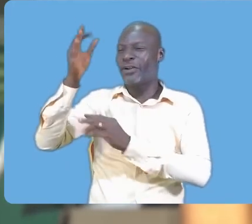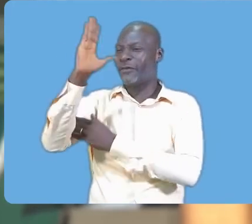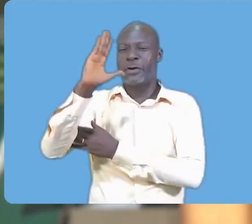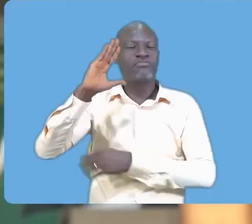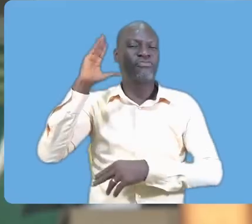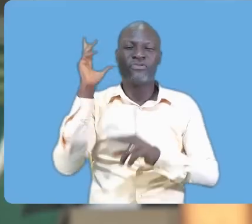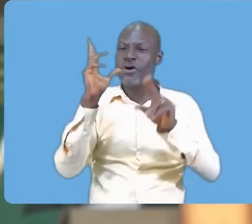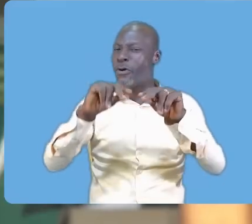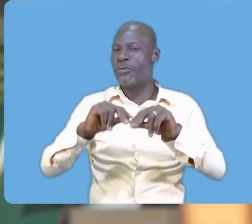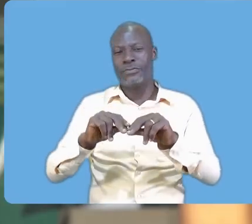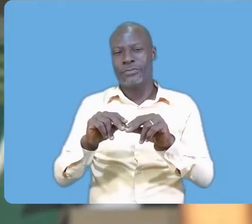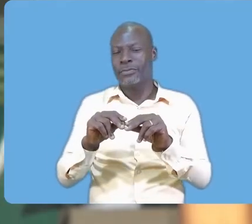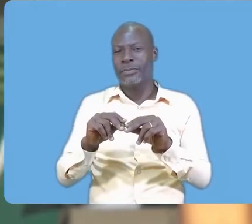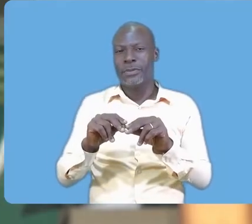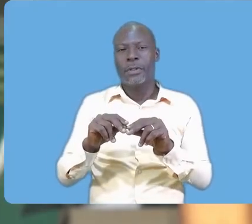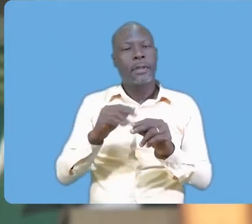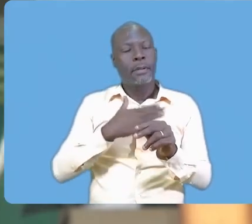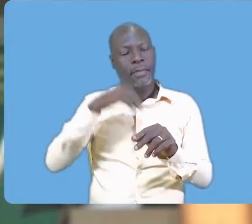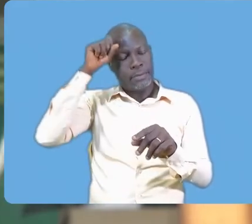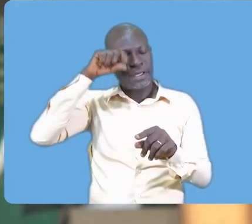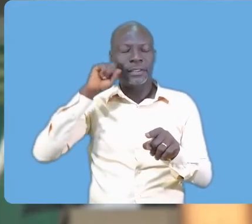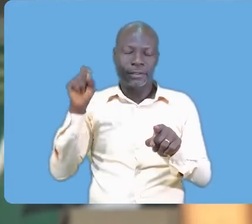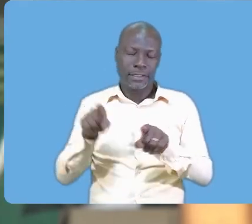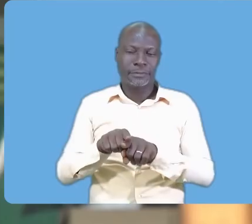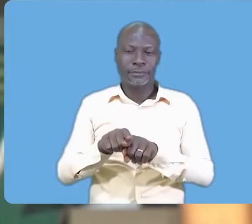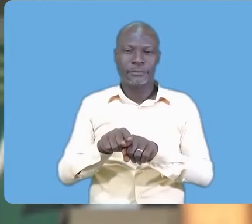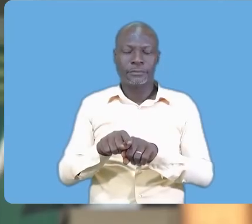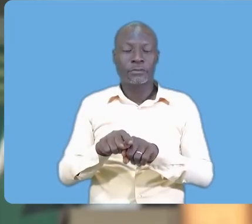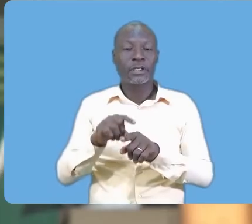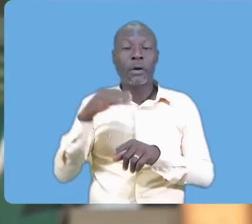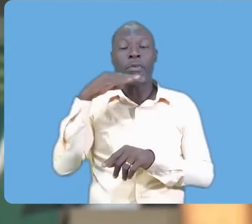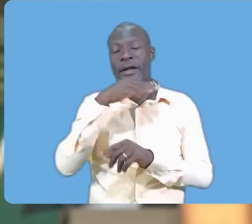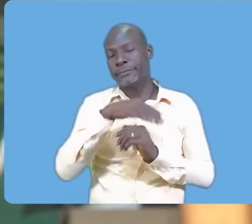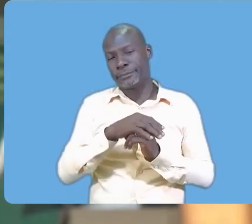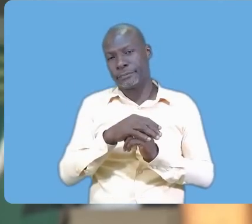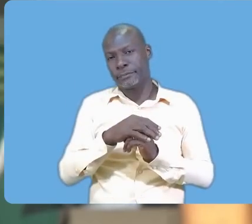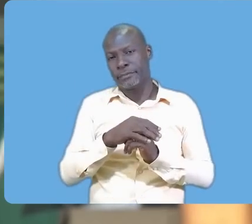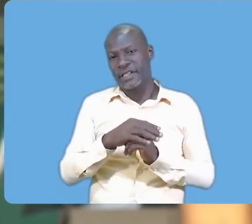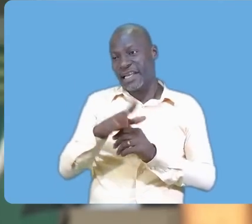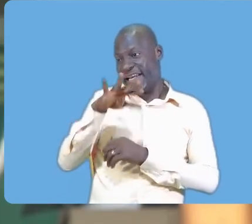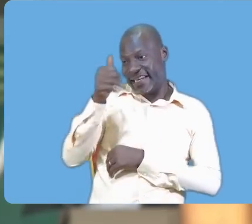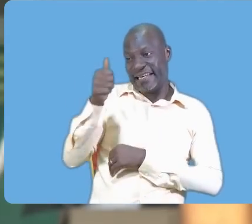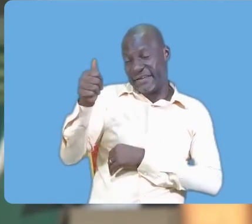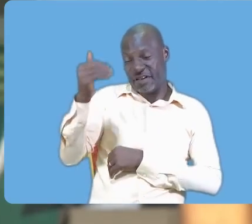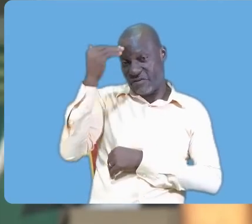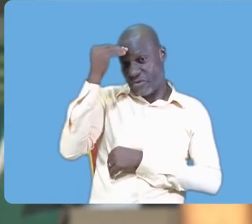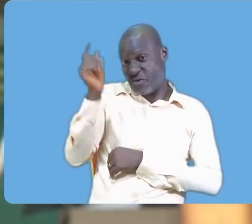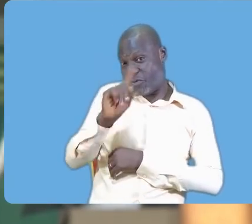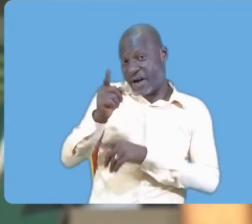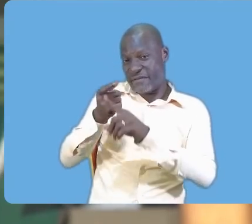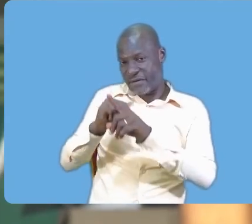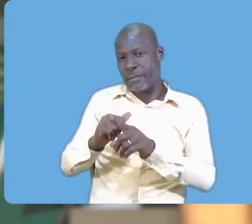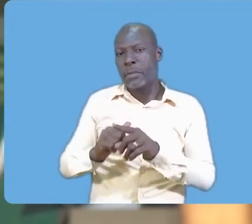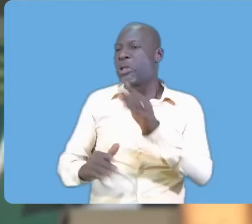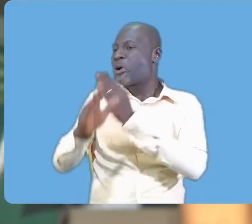politicians a behave well. Me da papa a wuti ame. Wabuat. Wanu na ni baby ufriba. Onyango po